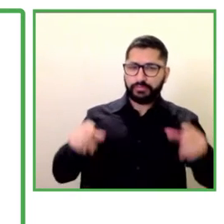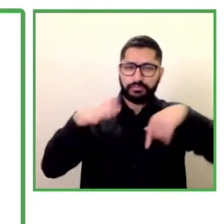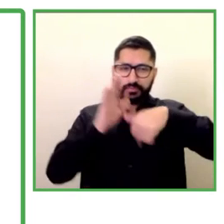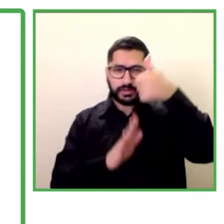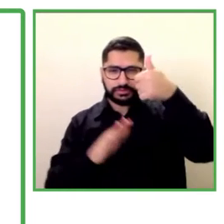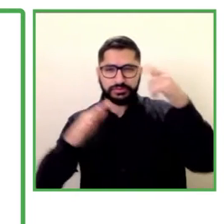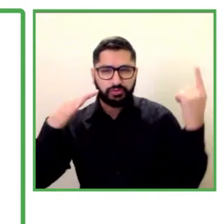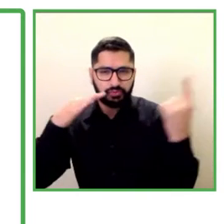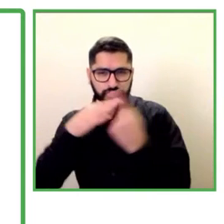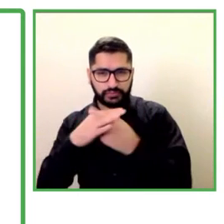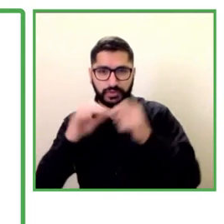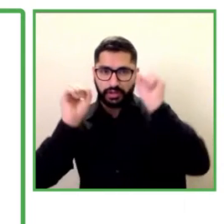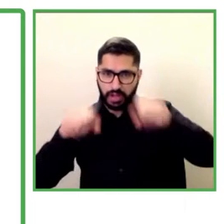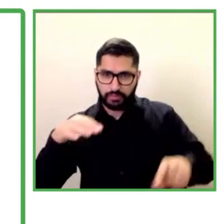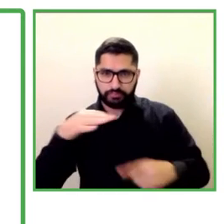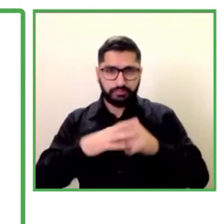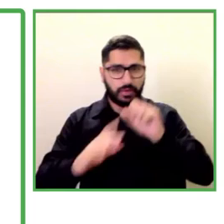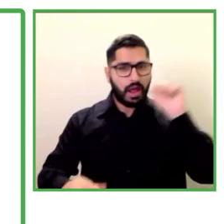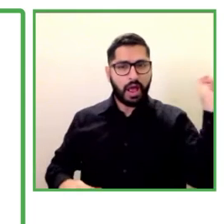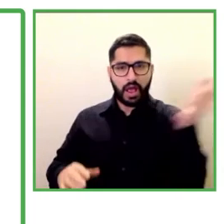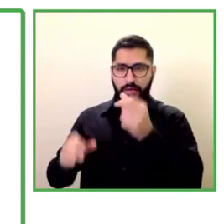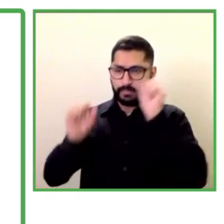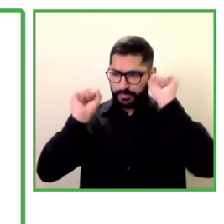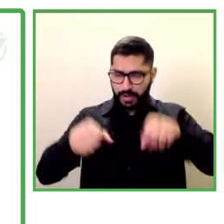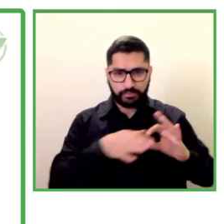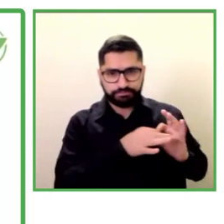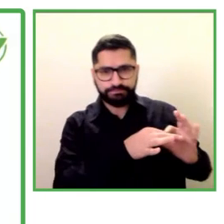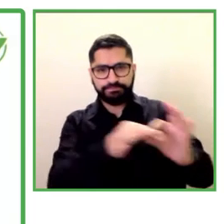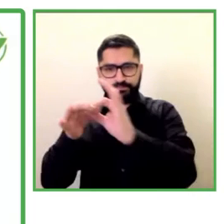we build it together, Éntrale.